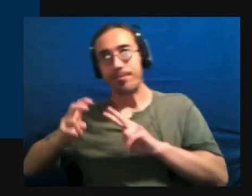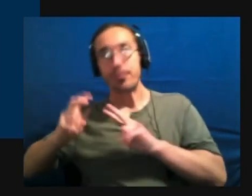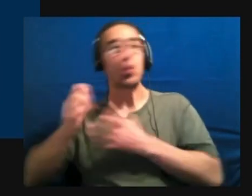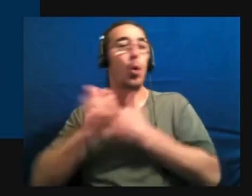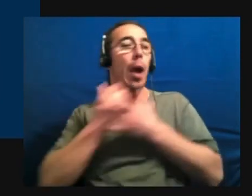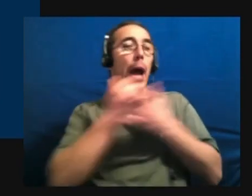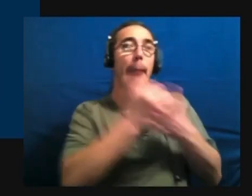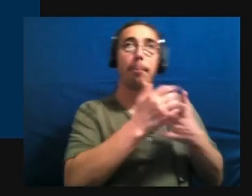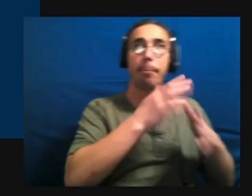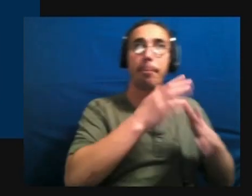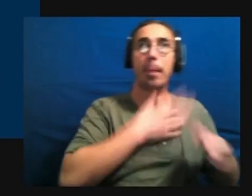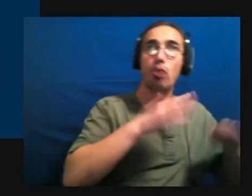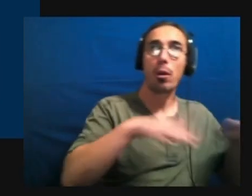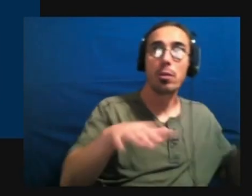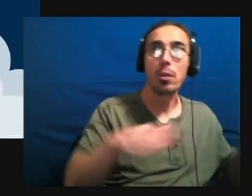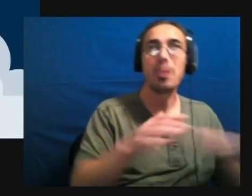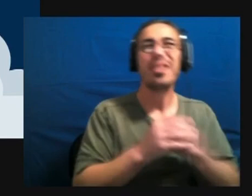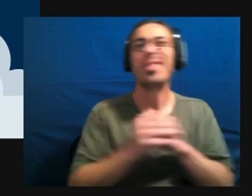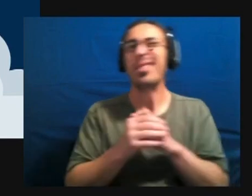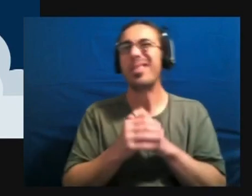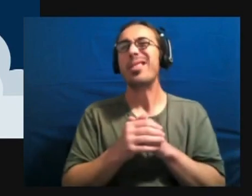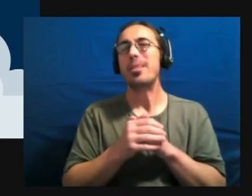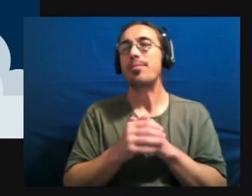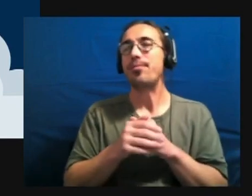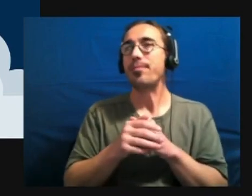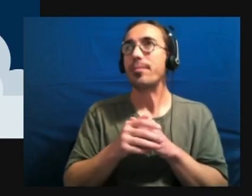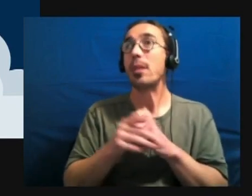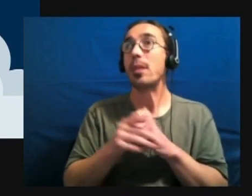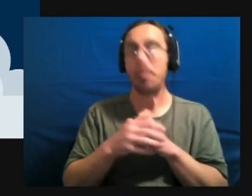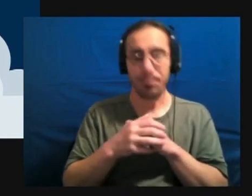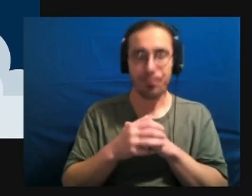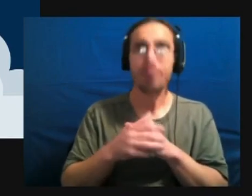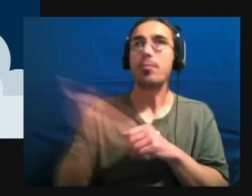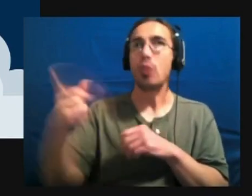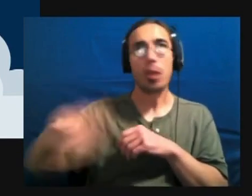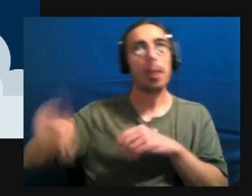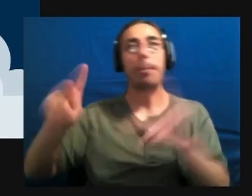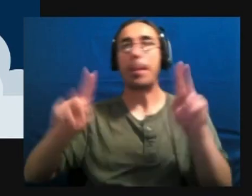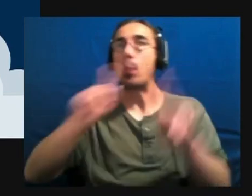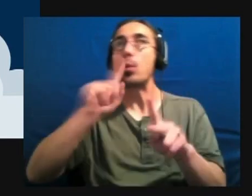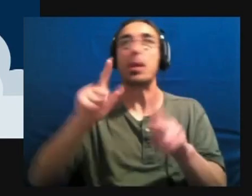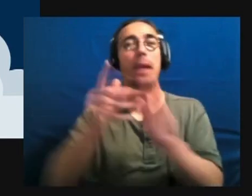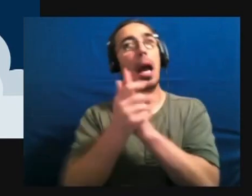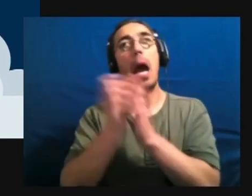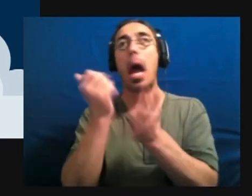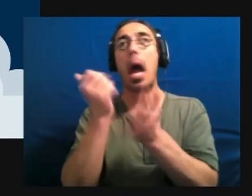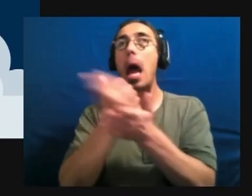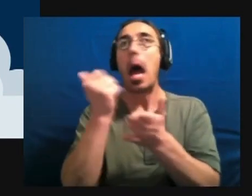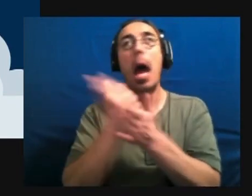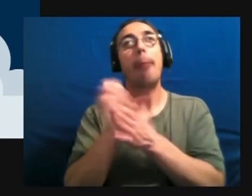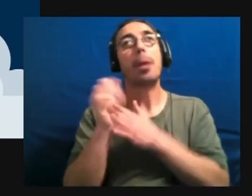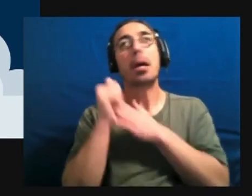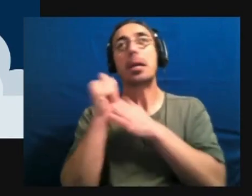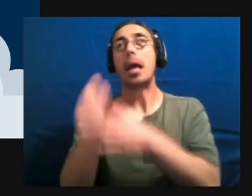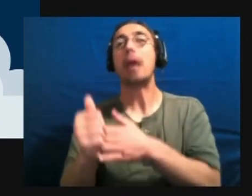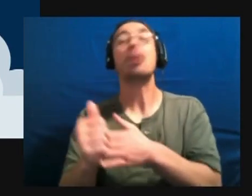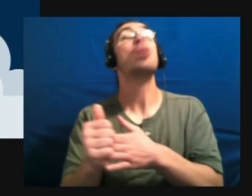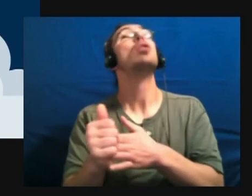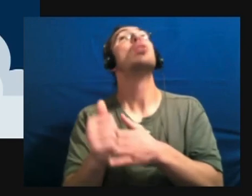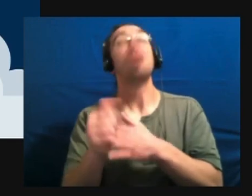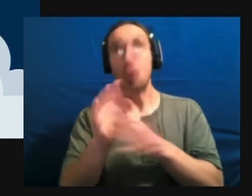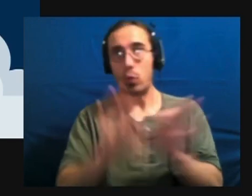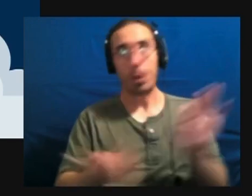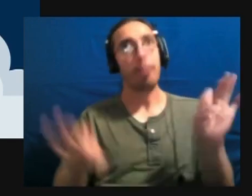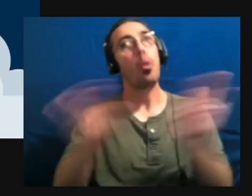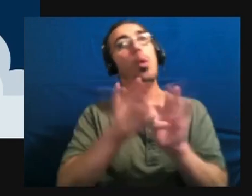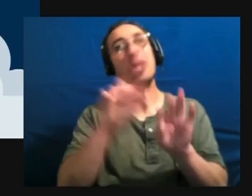and guidance of the autistic community. So they need healthy, secure attachments to the people in their lives